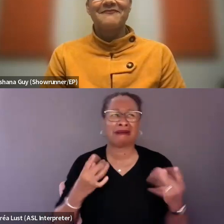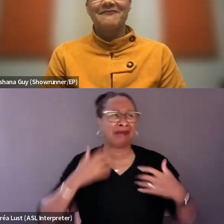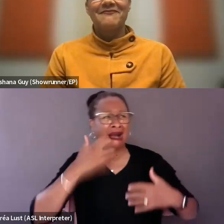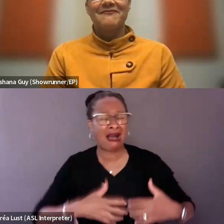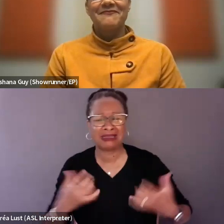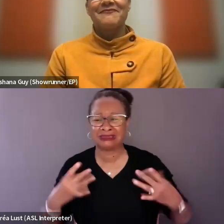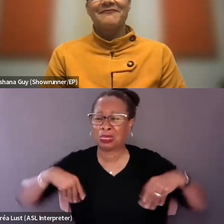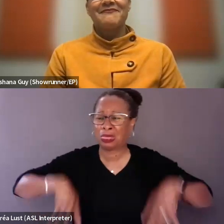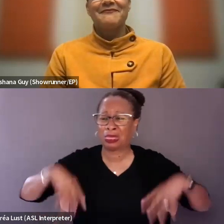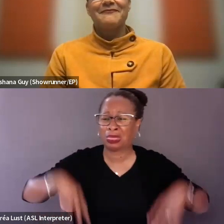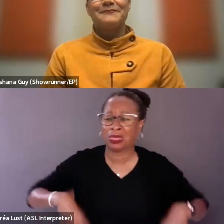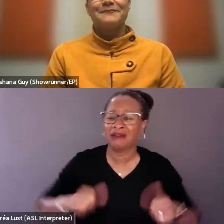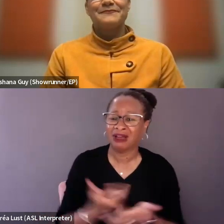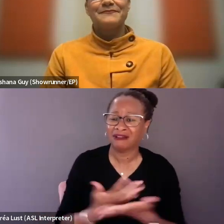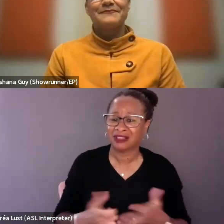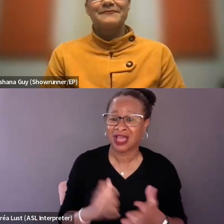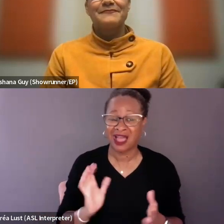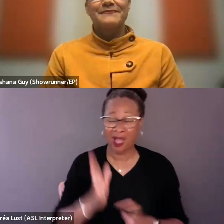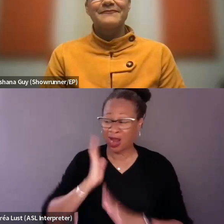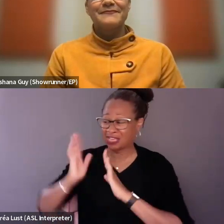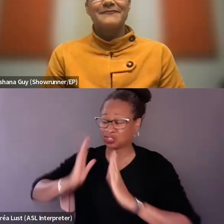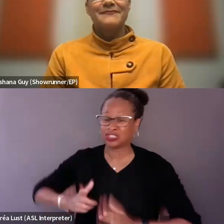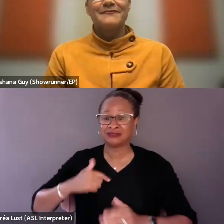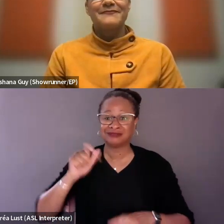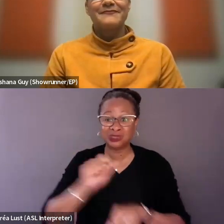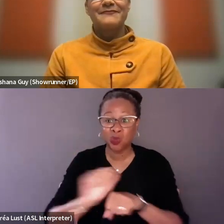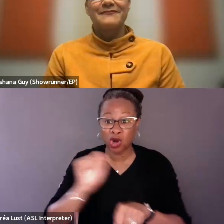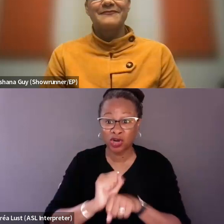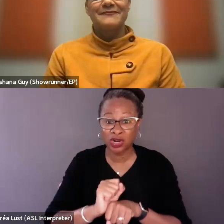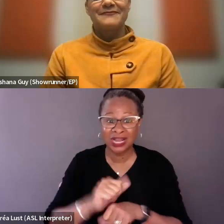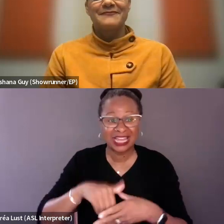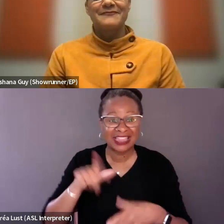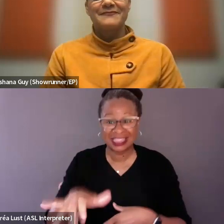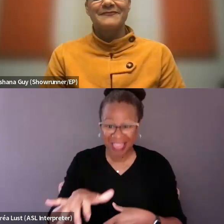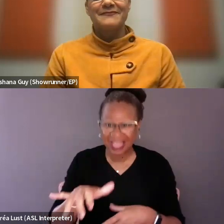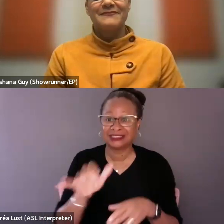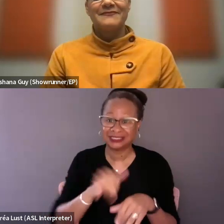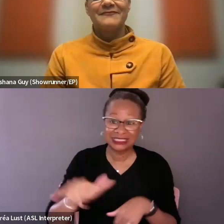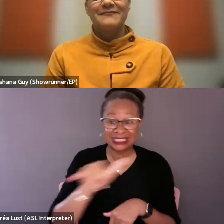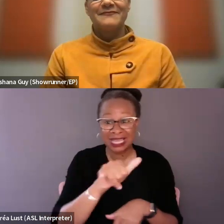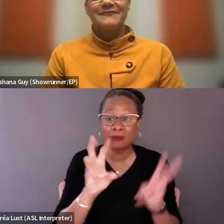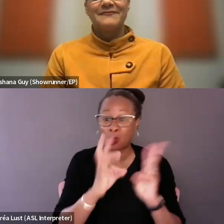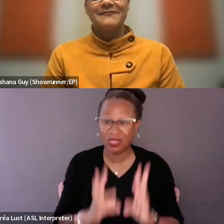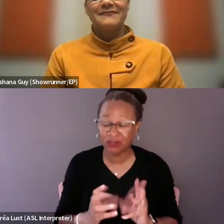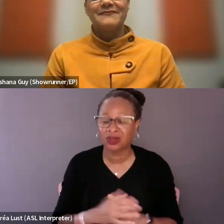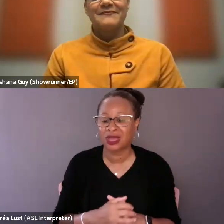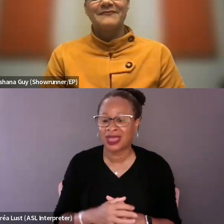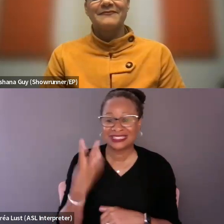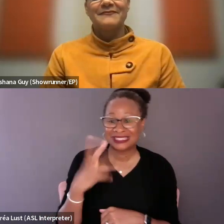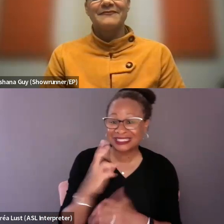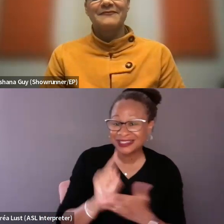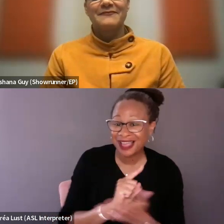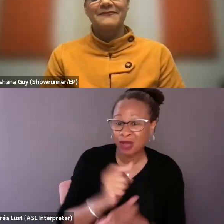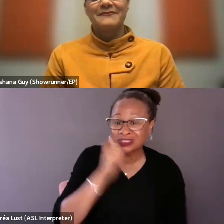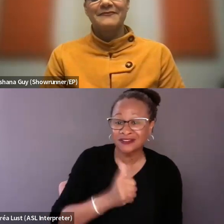much we're sweating, that our ancestors had to work in those conditions, 16 hours a